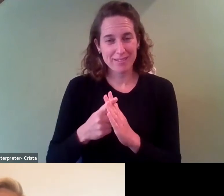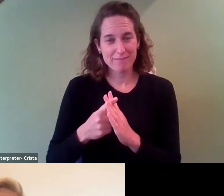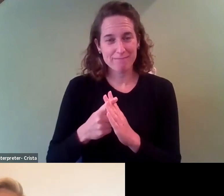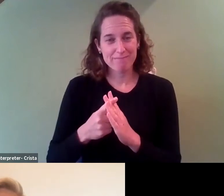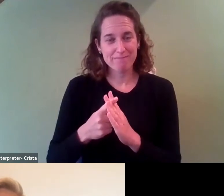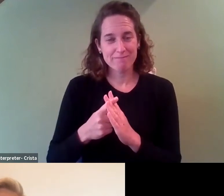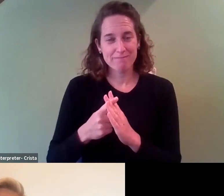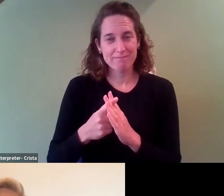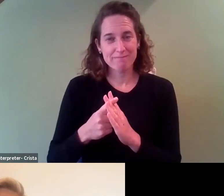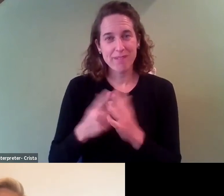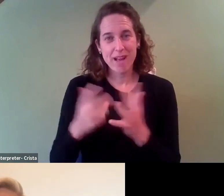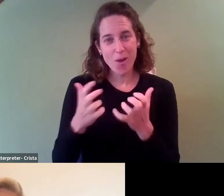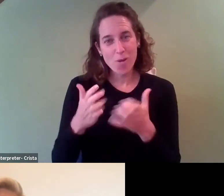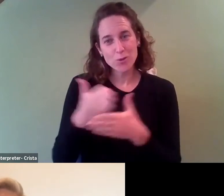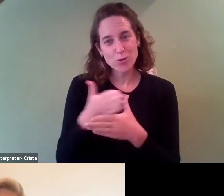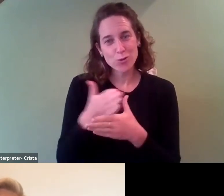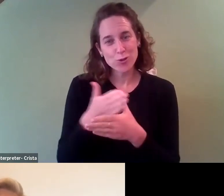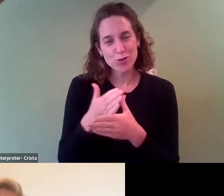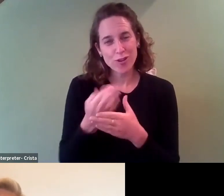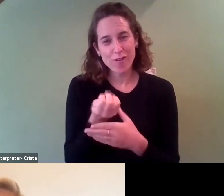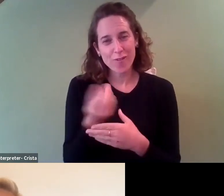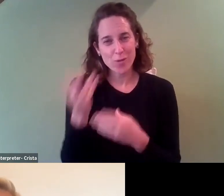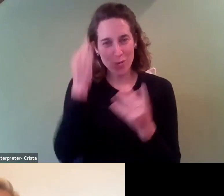to share a few thoughts